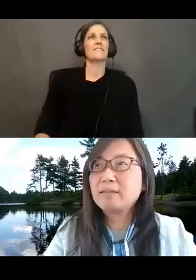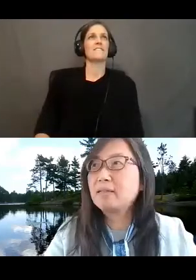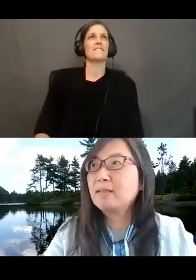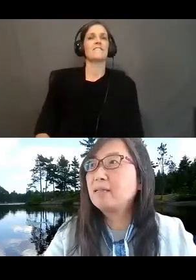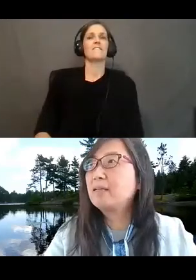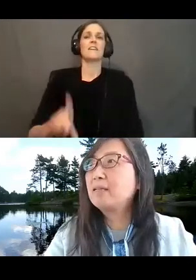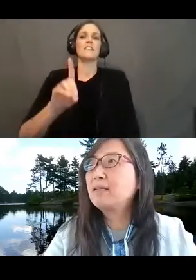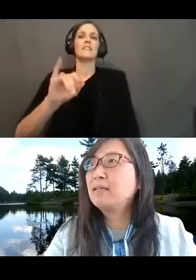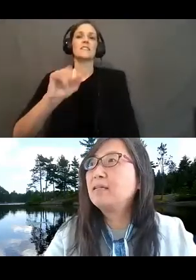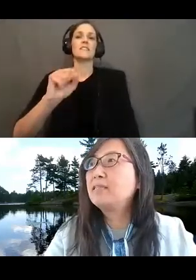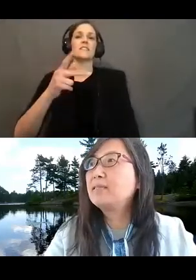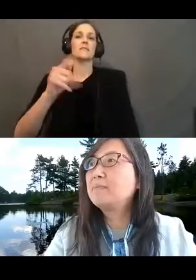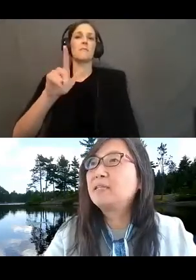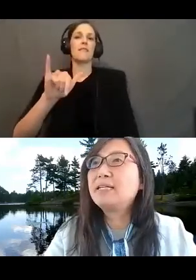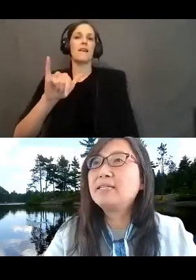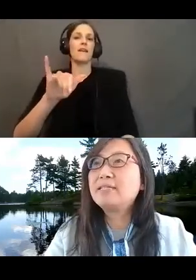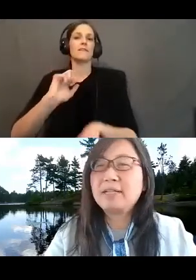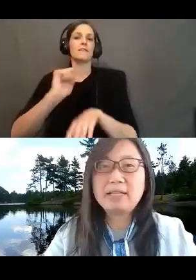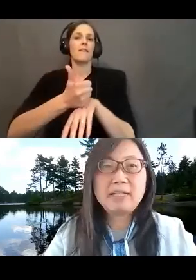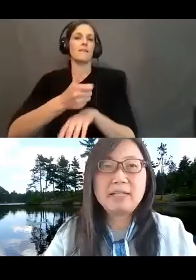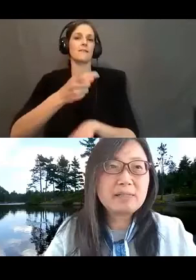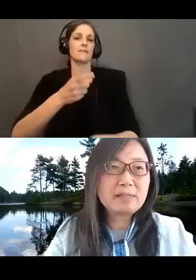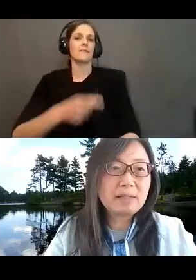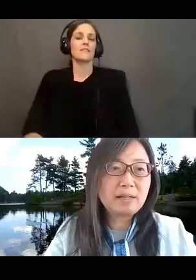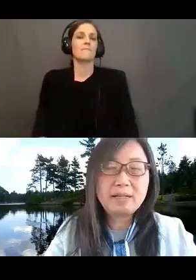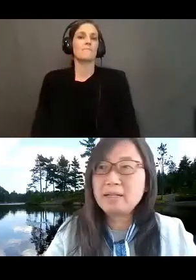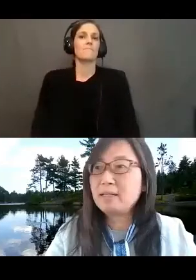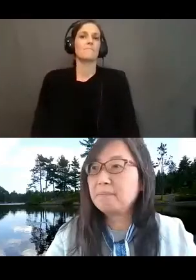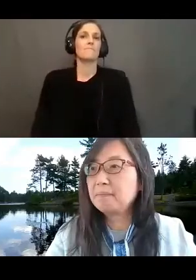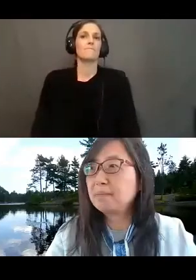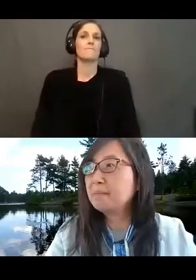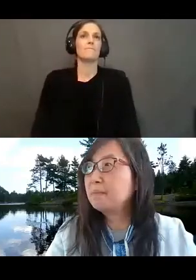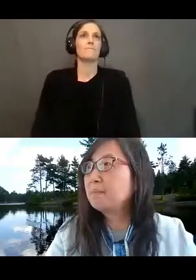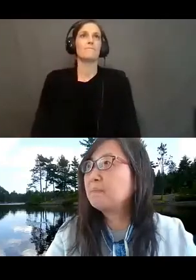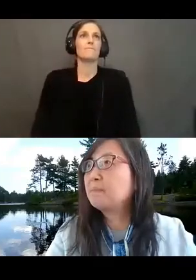Display settings. Display settings.